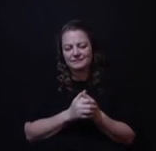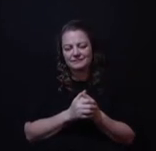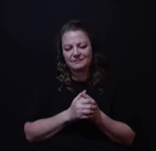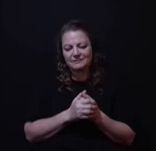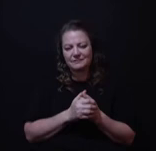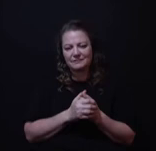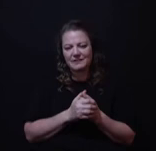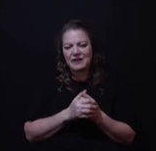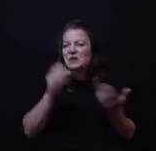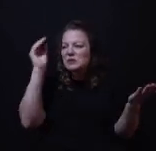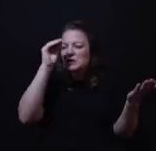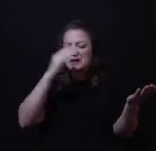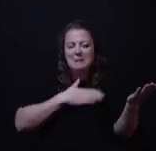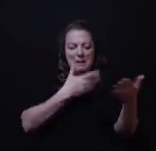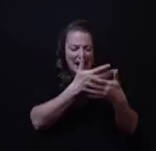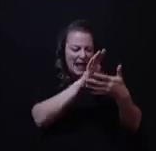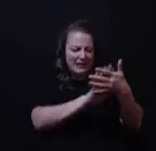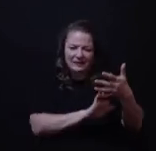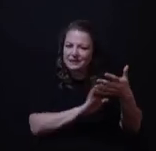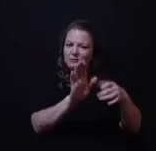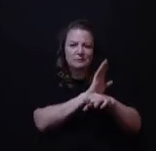You have no idea what my calendar.